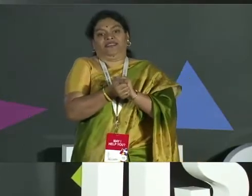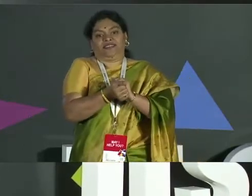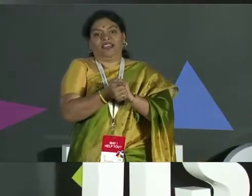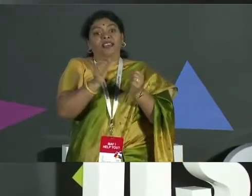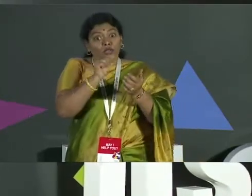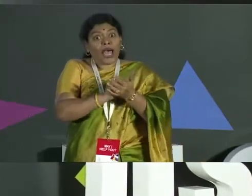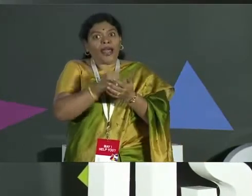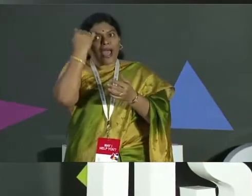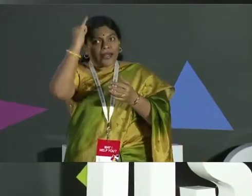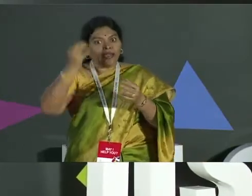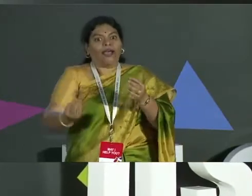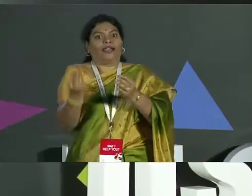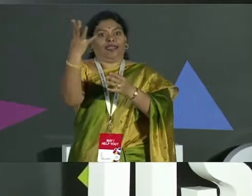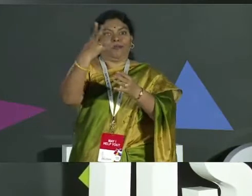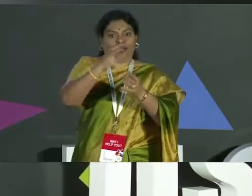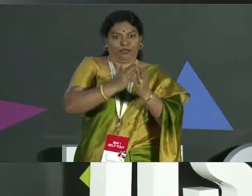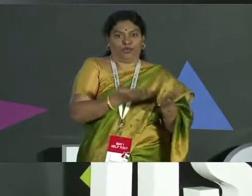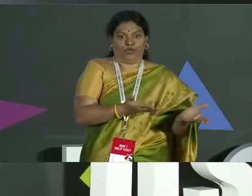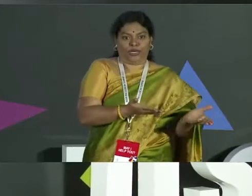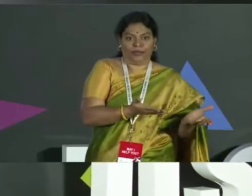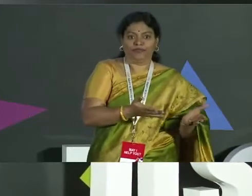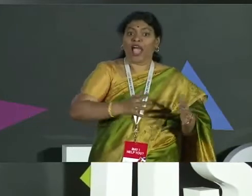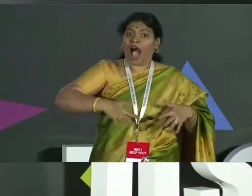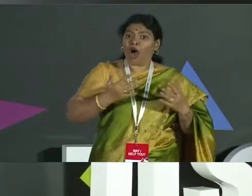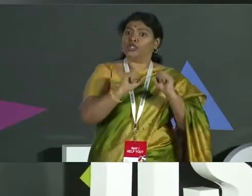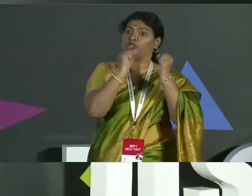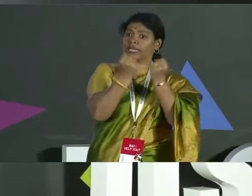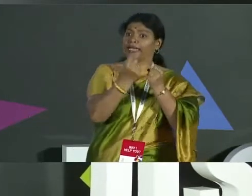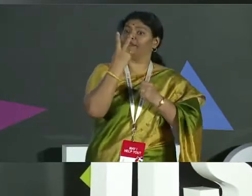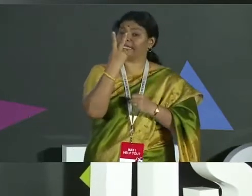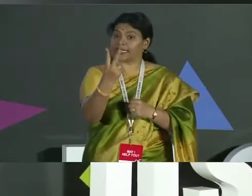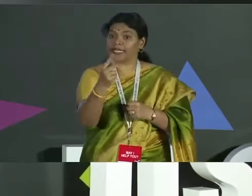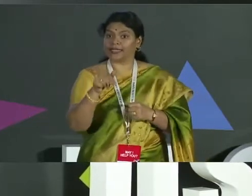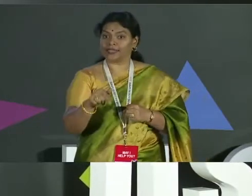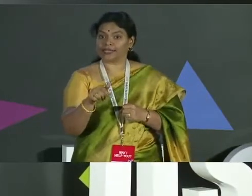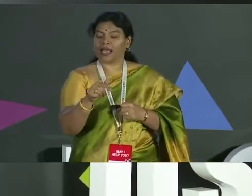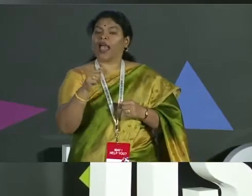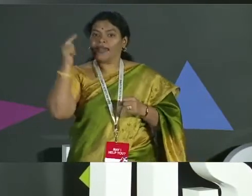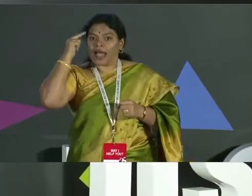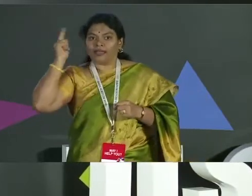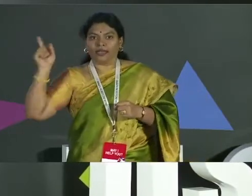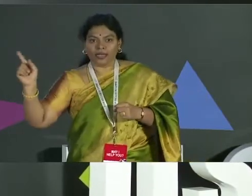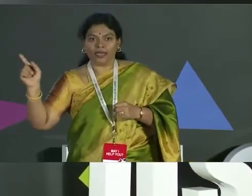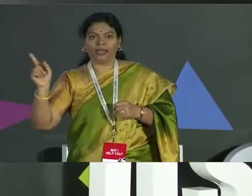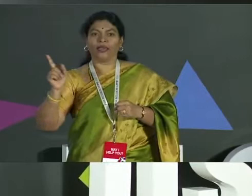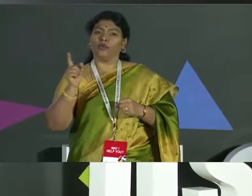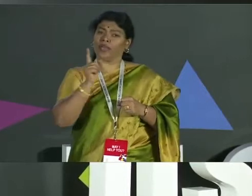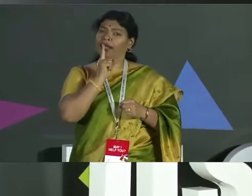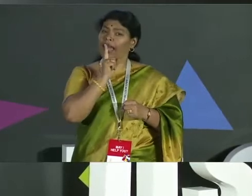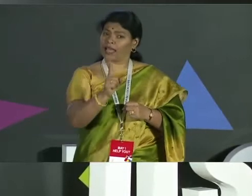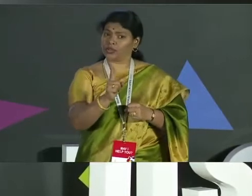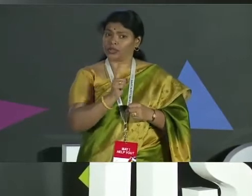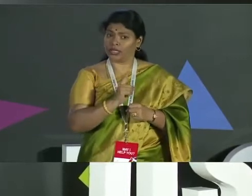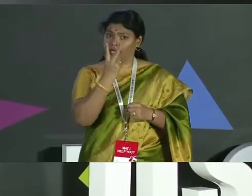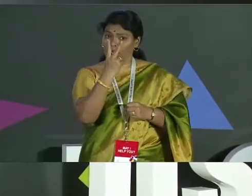idea emerged from. And the point is how society looks at them. And I think if we can actually look at